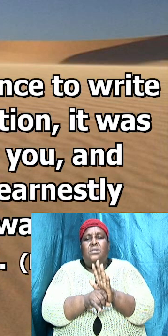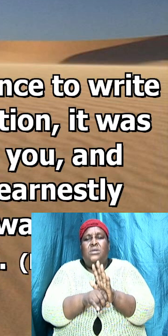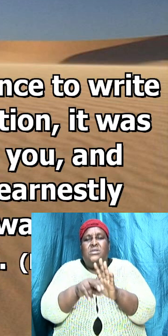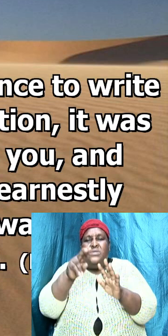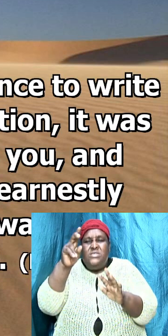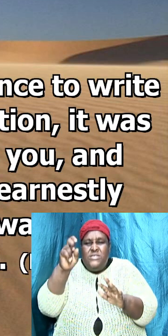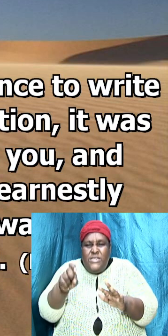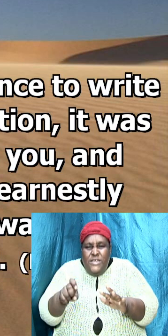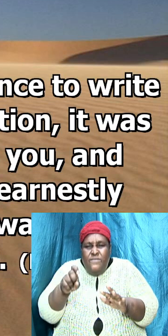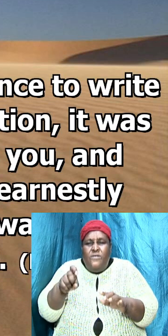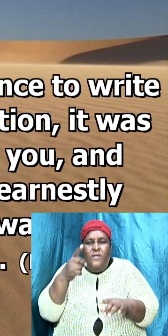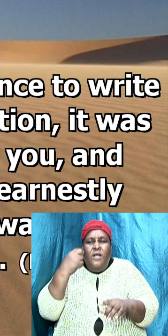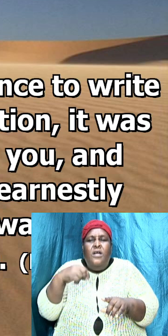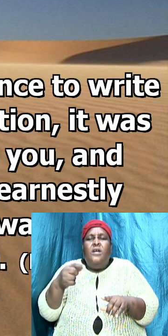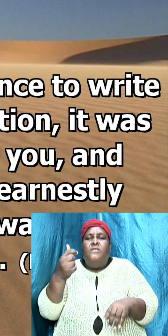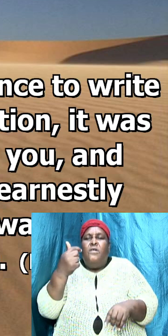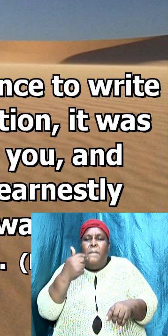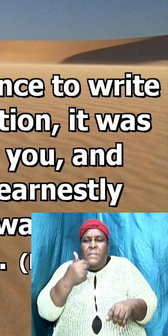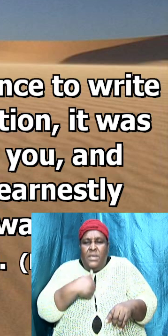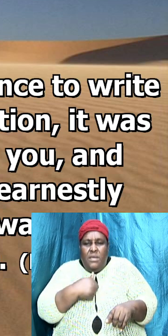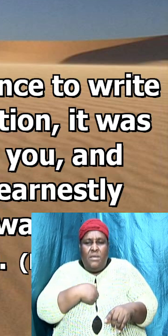it was needful